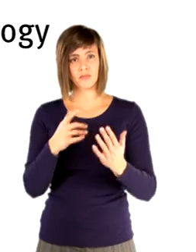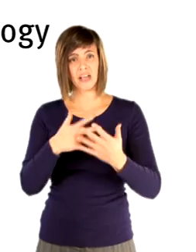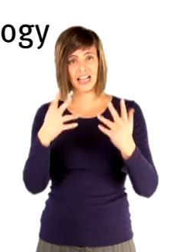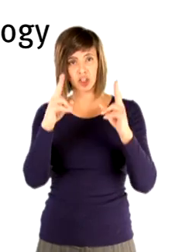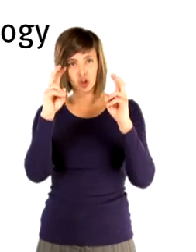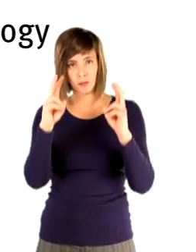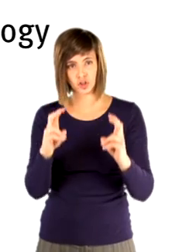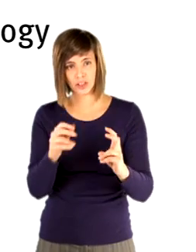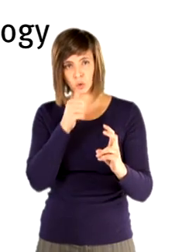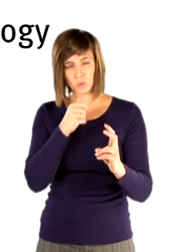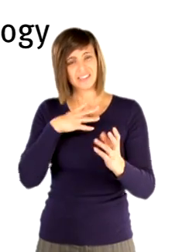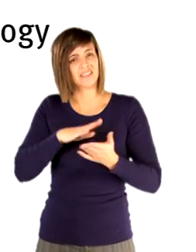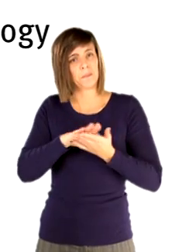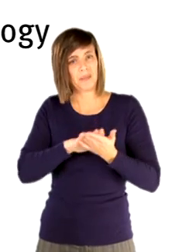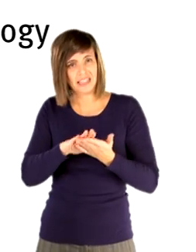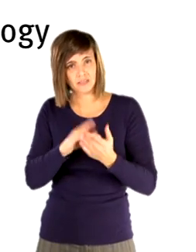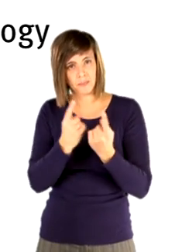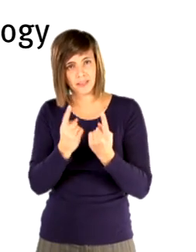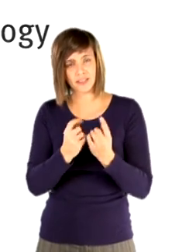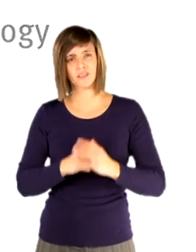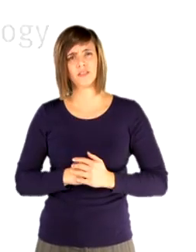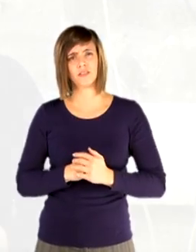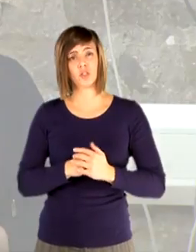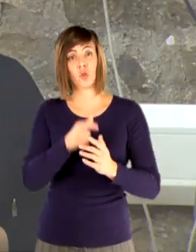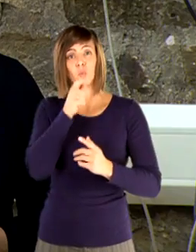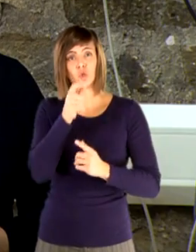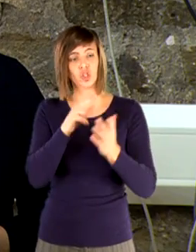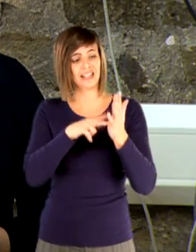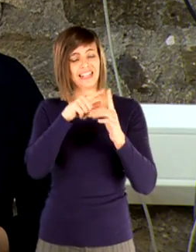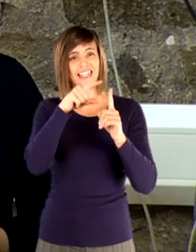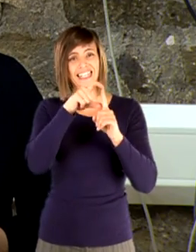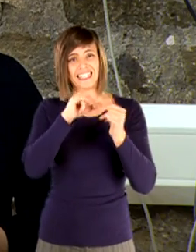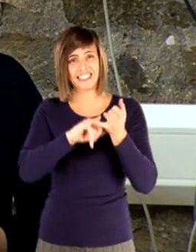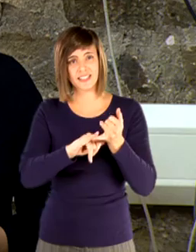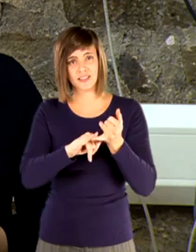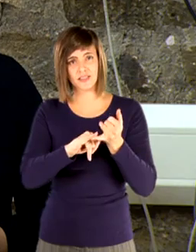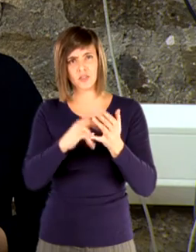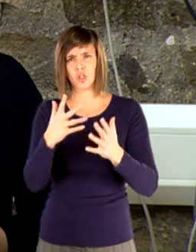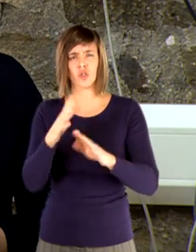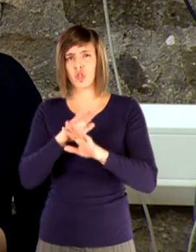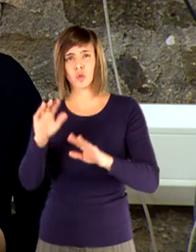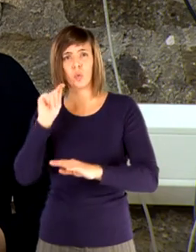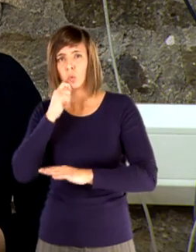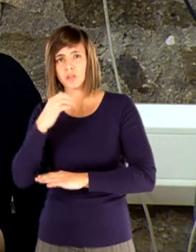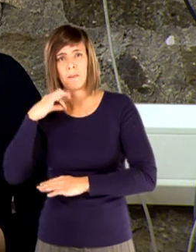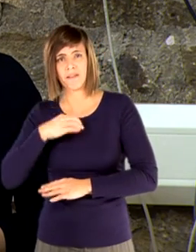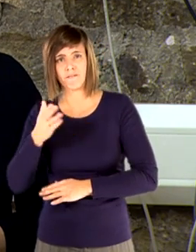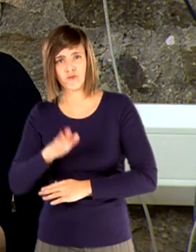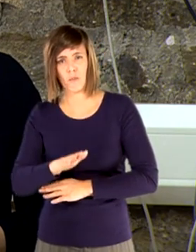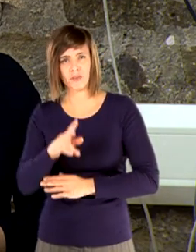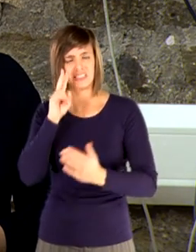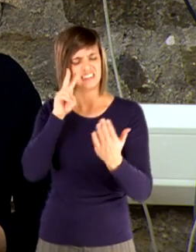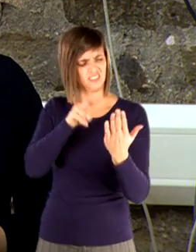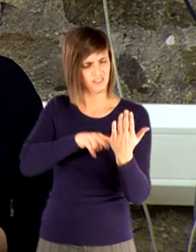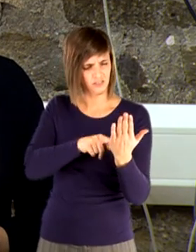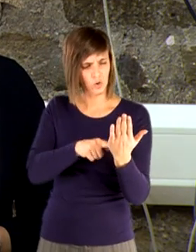Make sure that any terminology used is meaningful. Needs is the word you want to see in a statement, not would benefit from. You